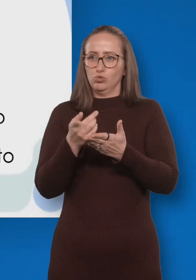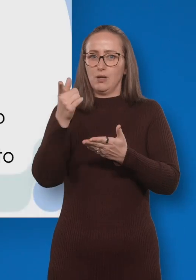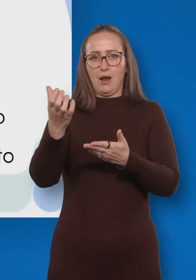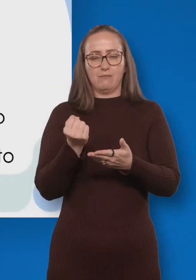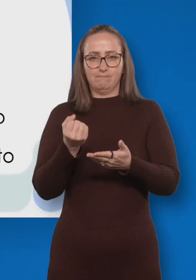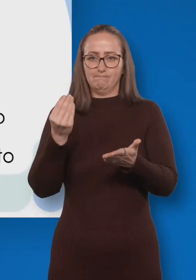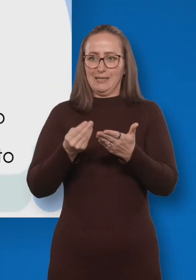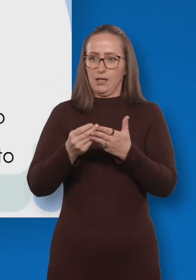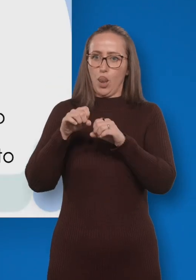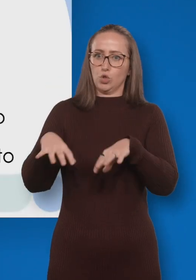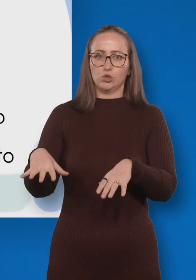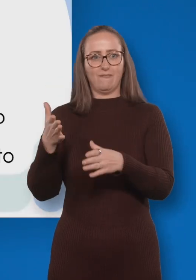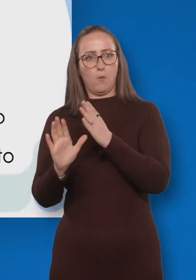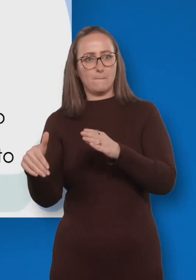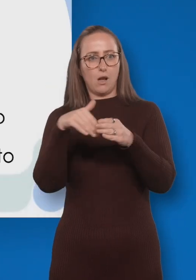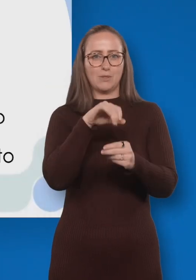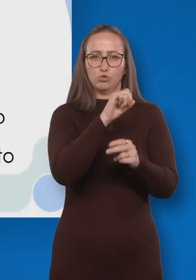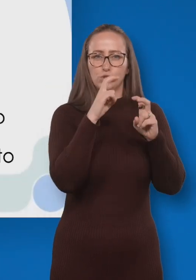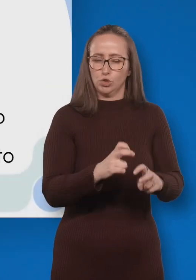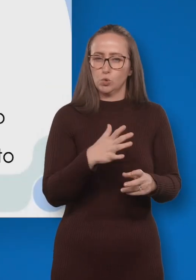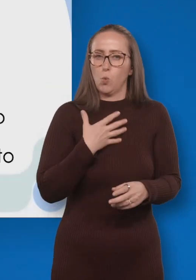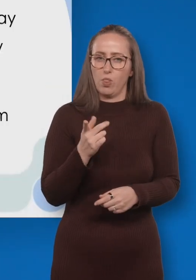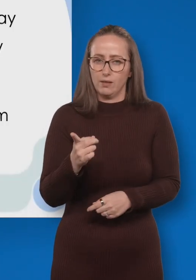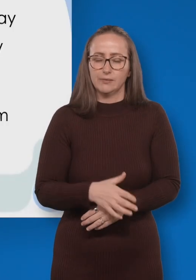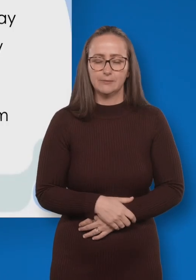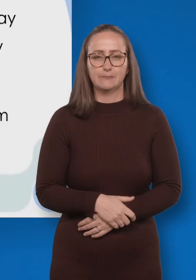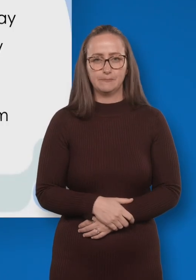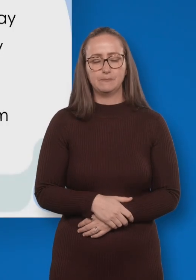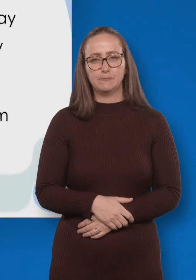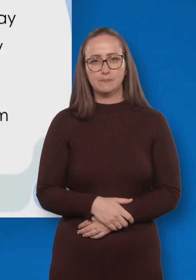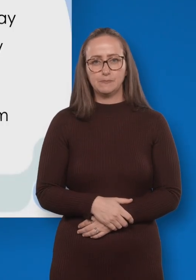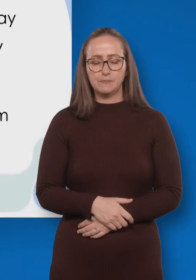of pocket by being able to participate in your research project.